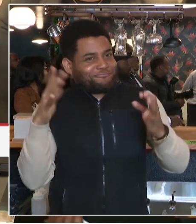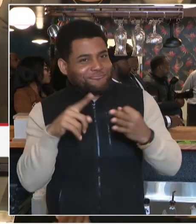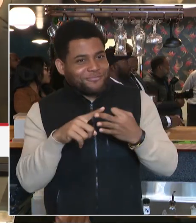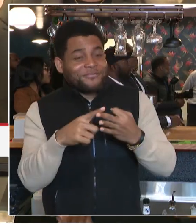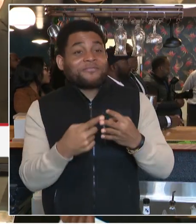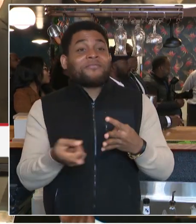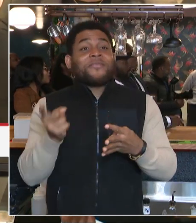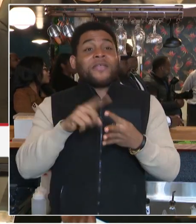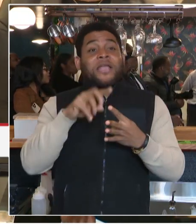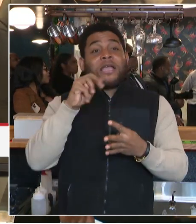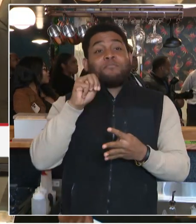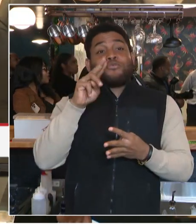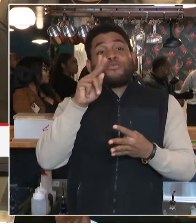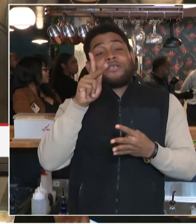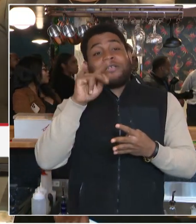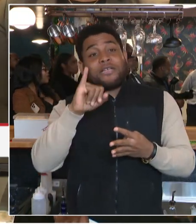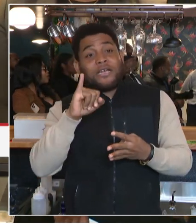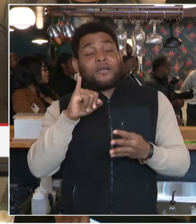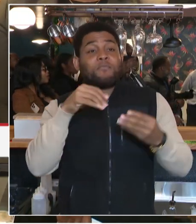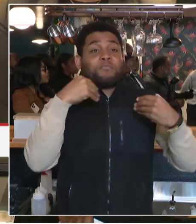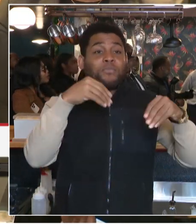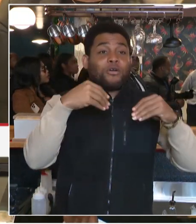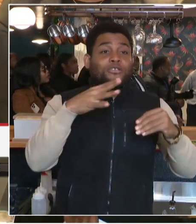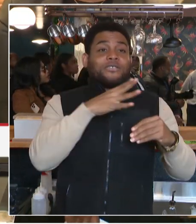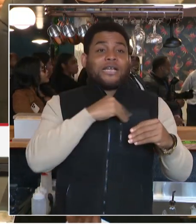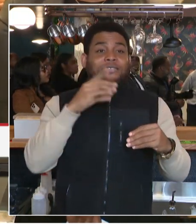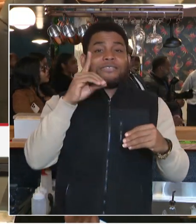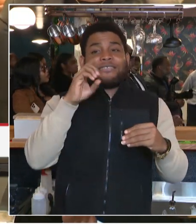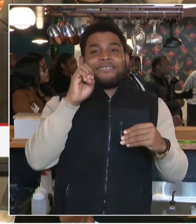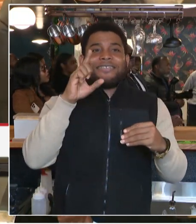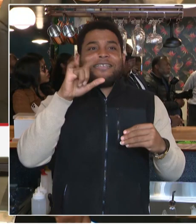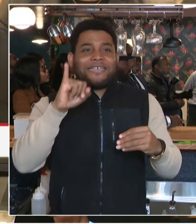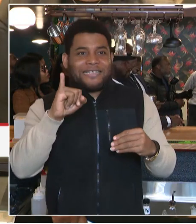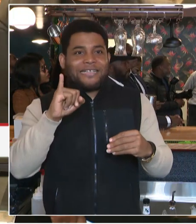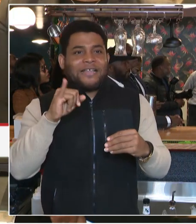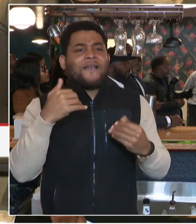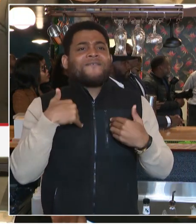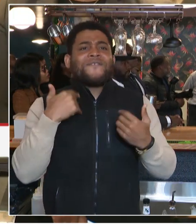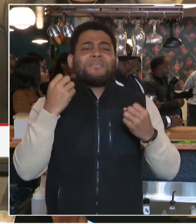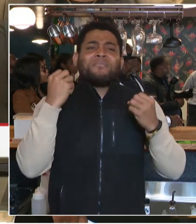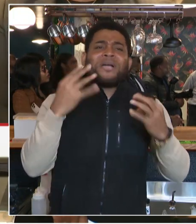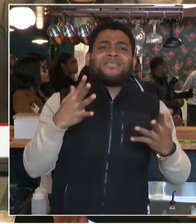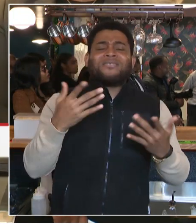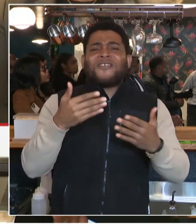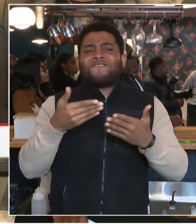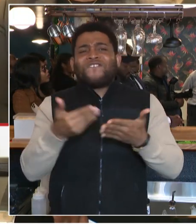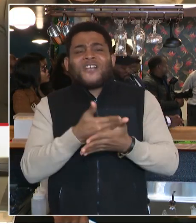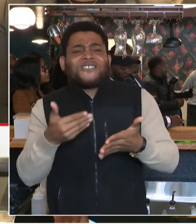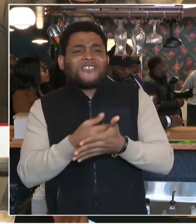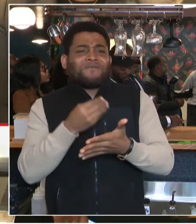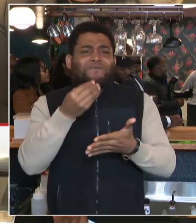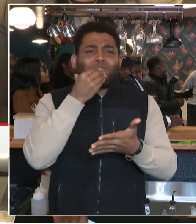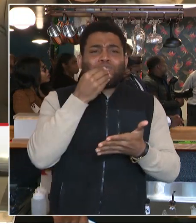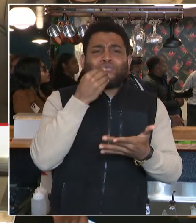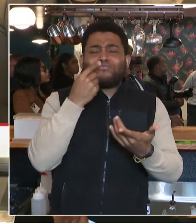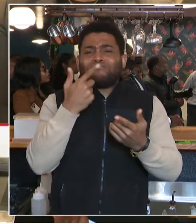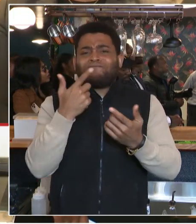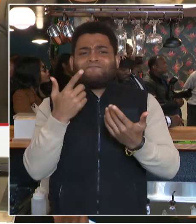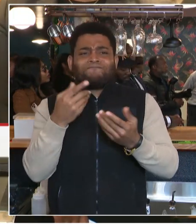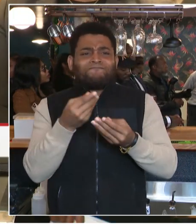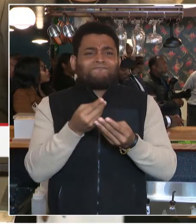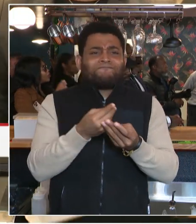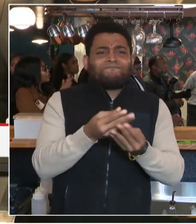a new food market that will offer a variety of fresh and prepared food options in Ward